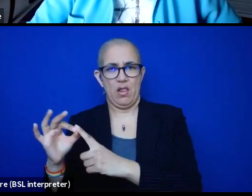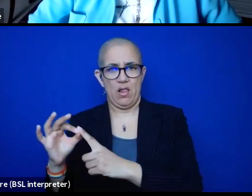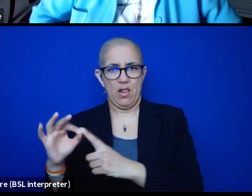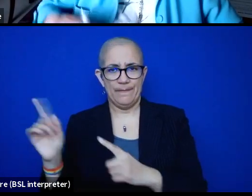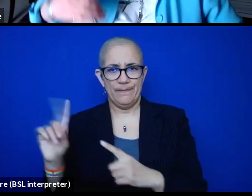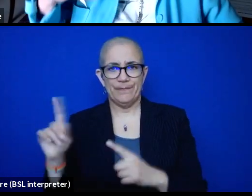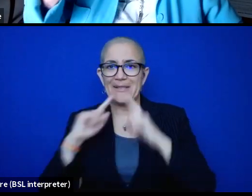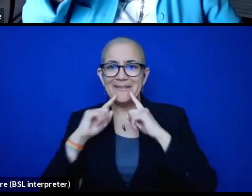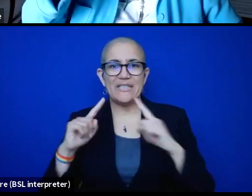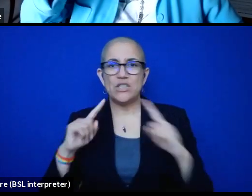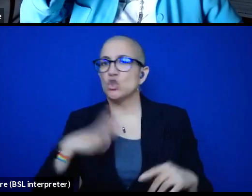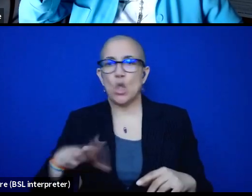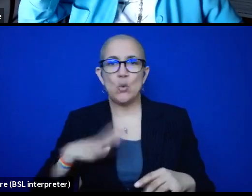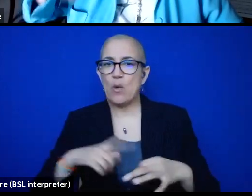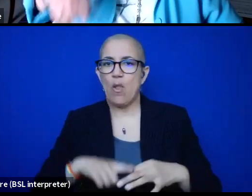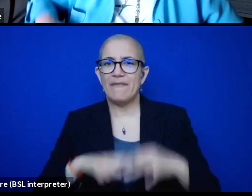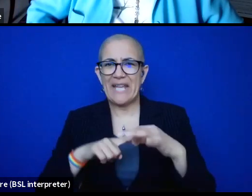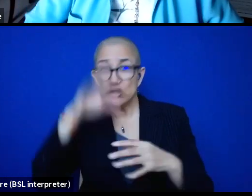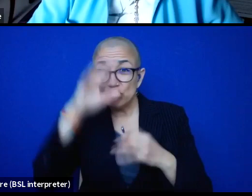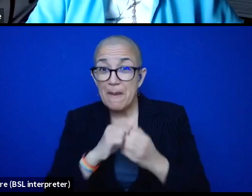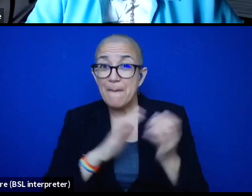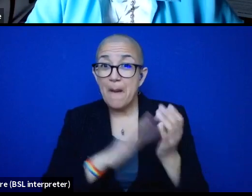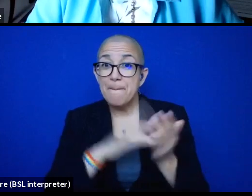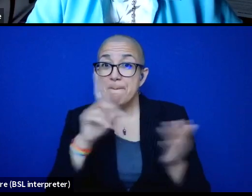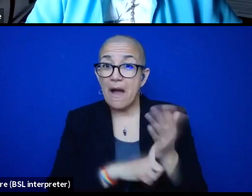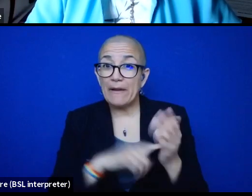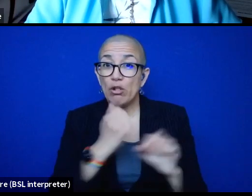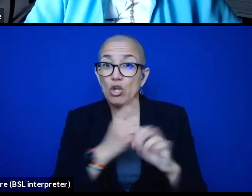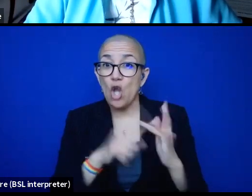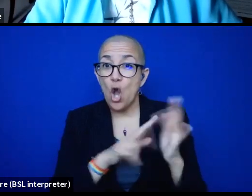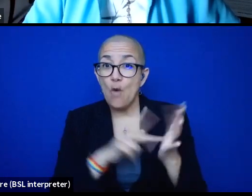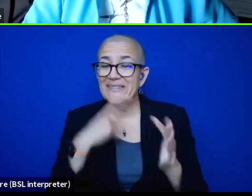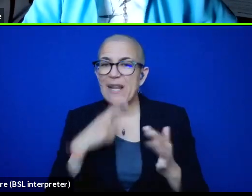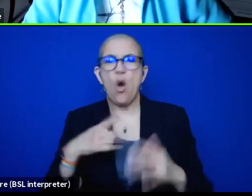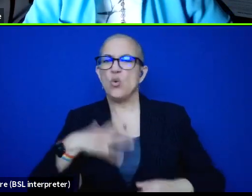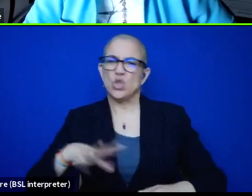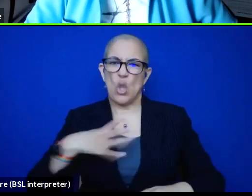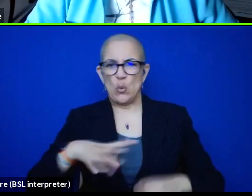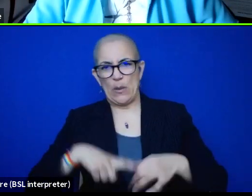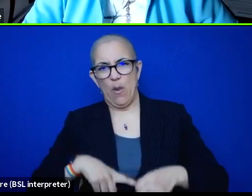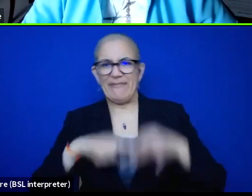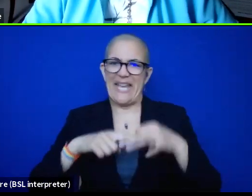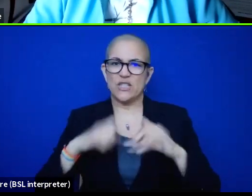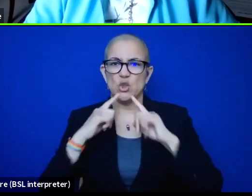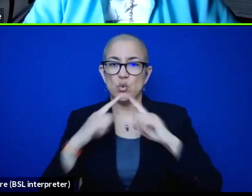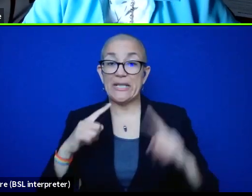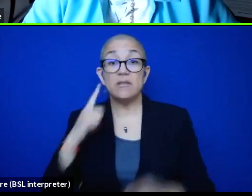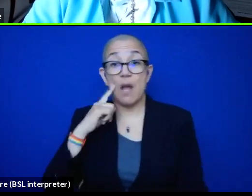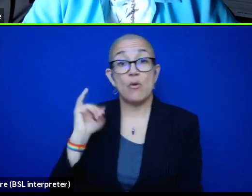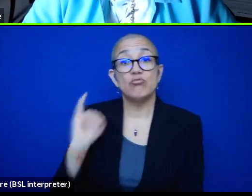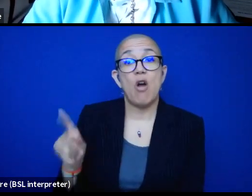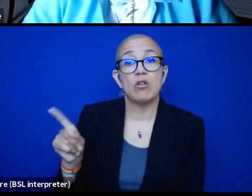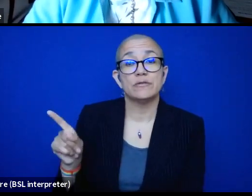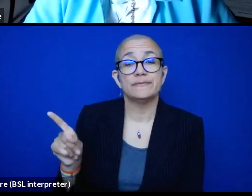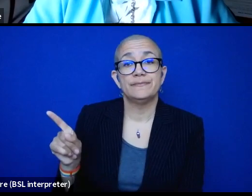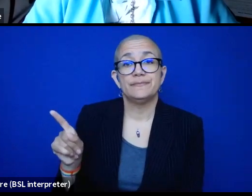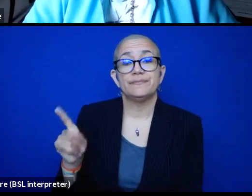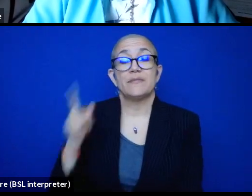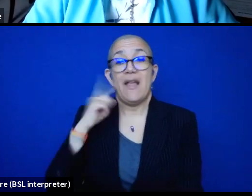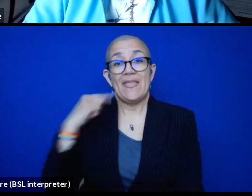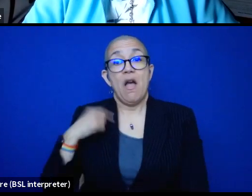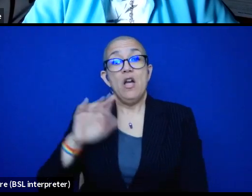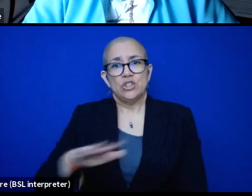teachers didn't need qualifications. Do you remember Michael Gove said you didn't need qualifications to teach? Yes. I just thought that was wrong, because I think our children are